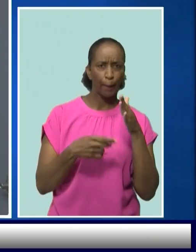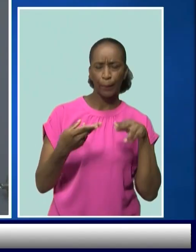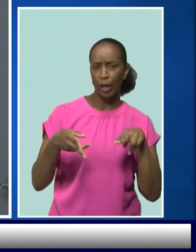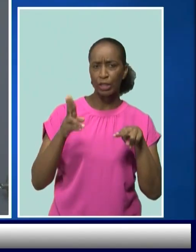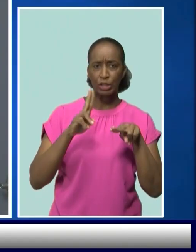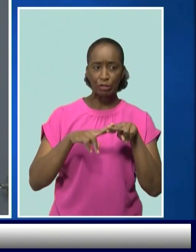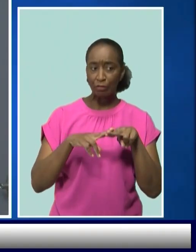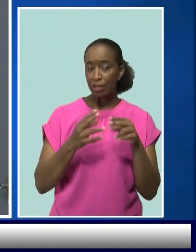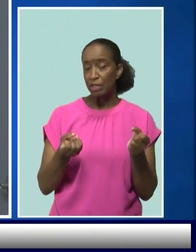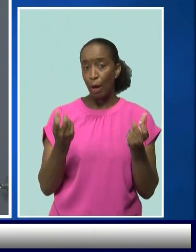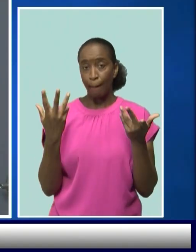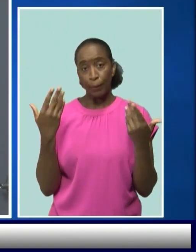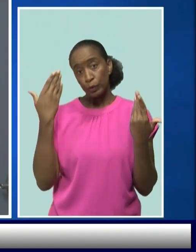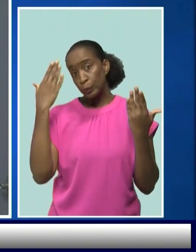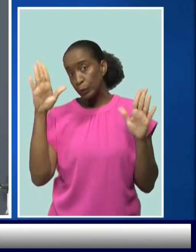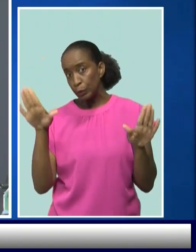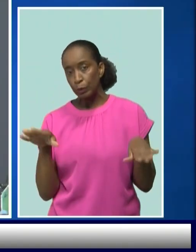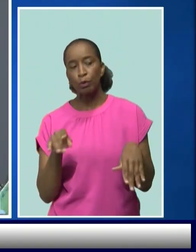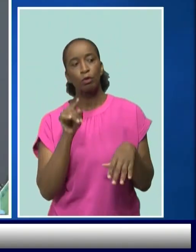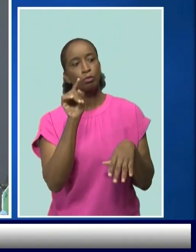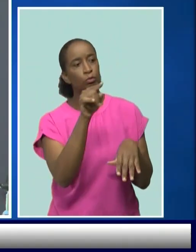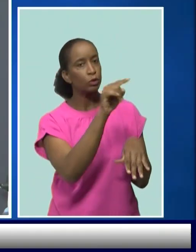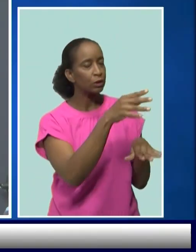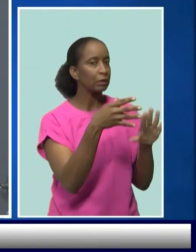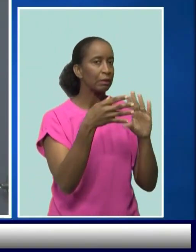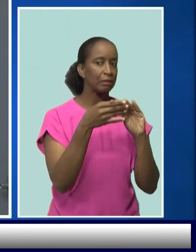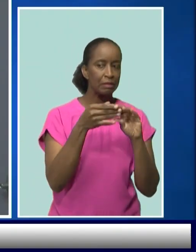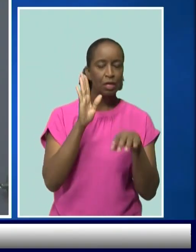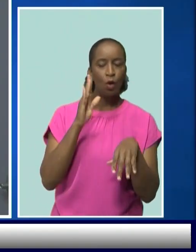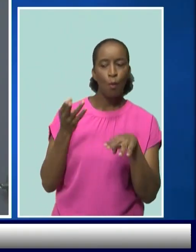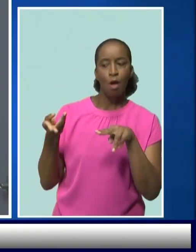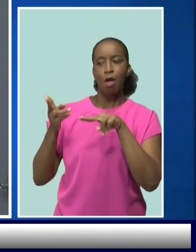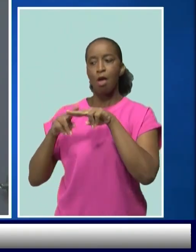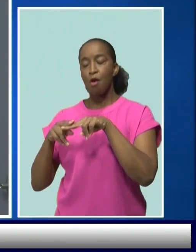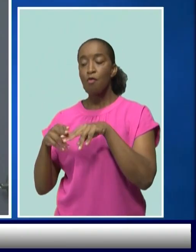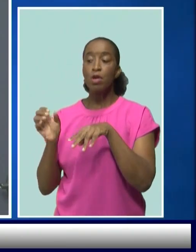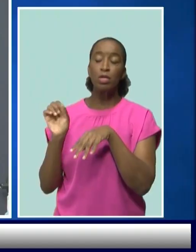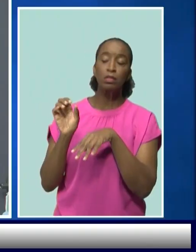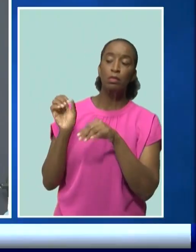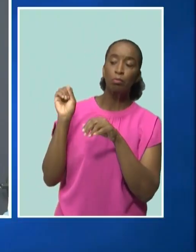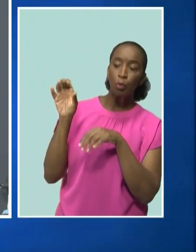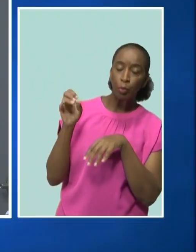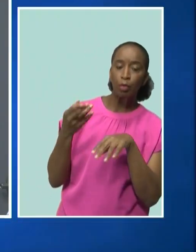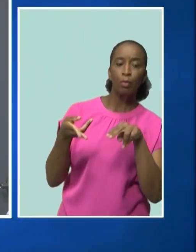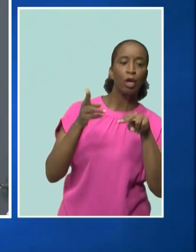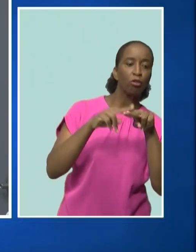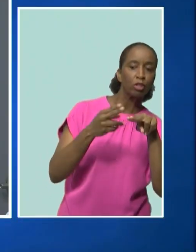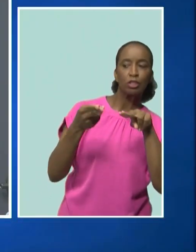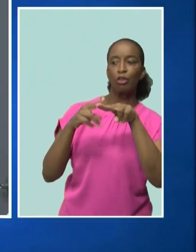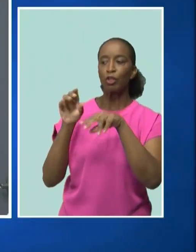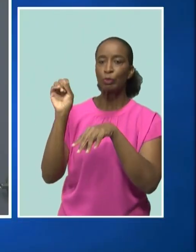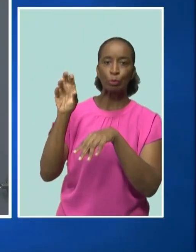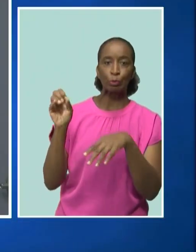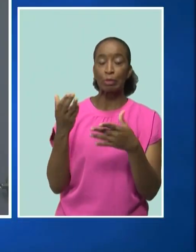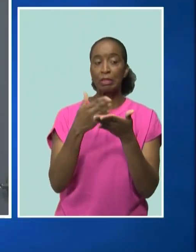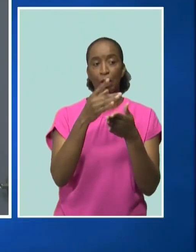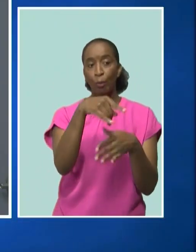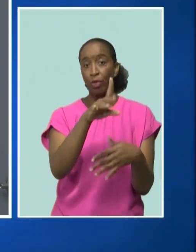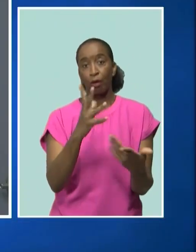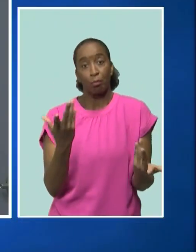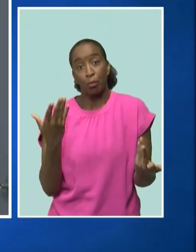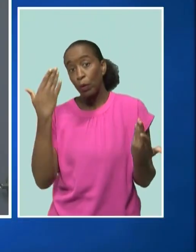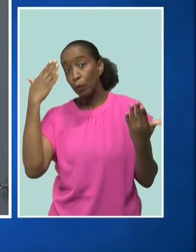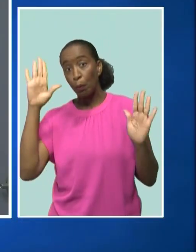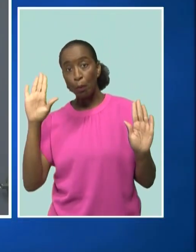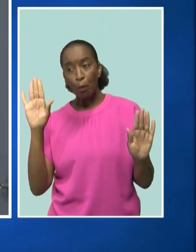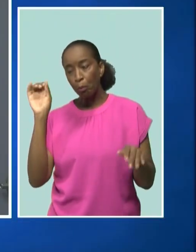days we're getting supplier A saying, hey, it's going to impact you by this %. Supplier B is saying, hey, by this %. Some of them are not saying because they don't know. So we find a lot